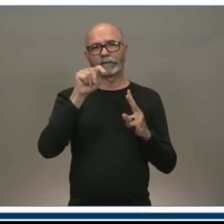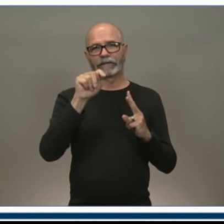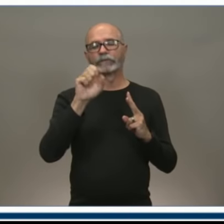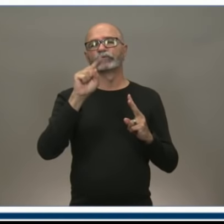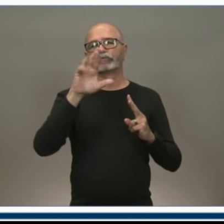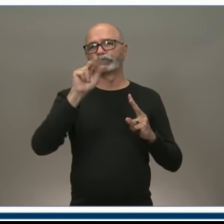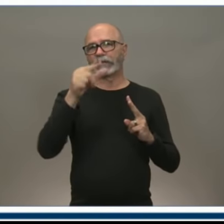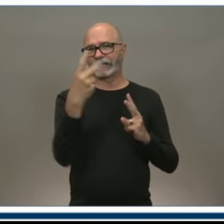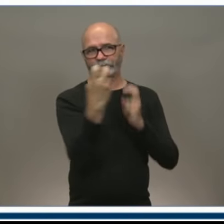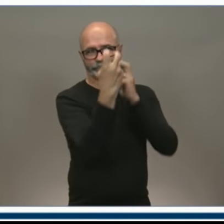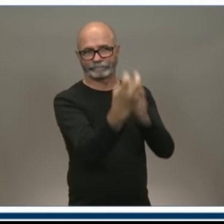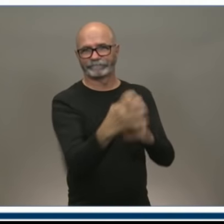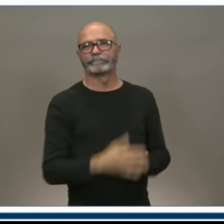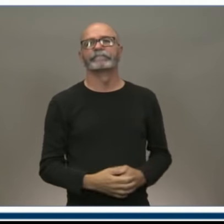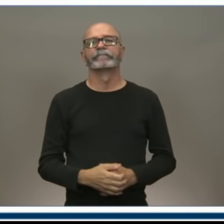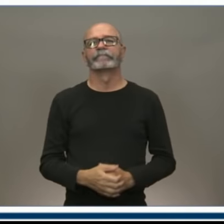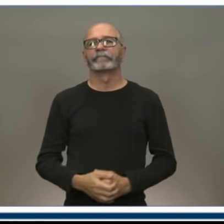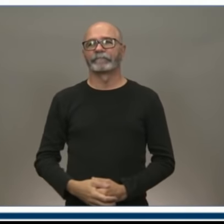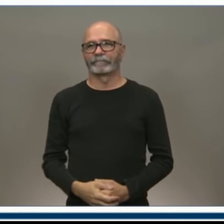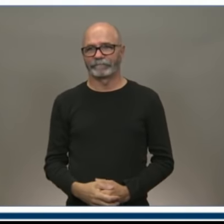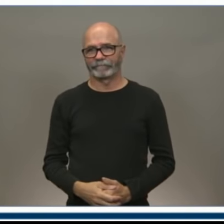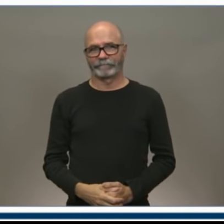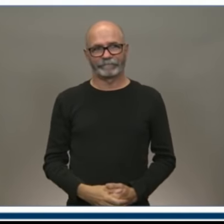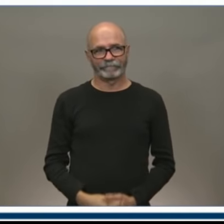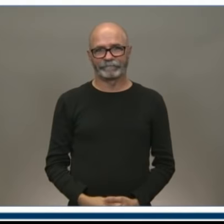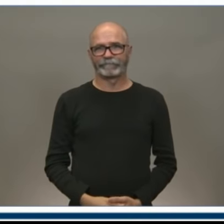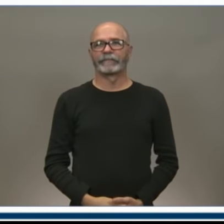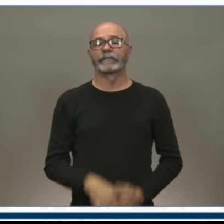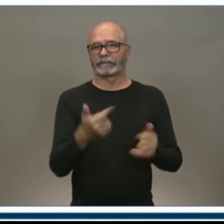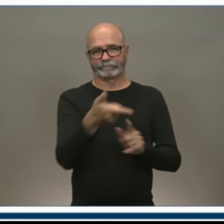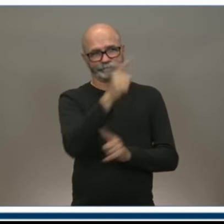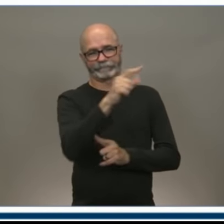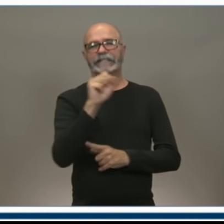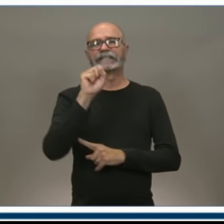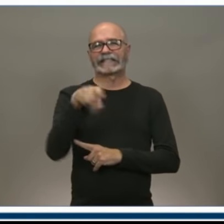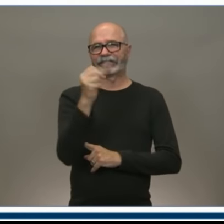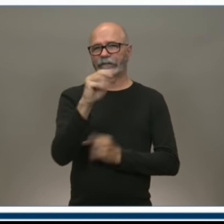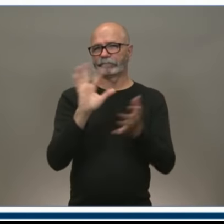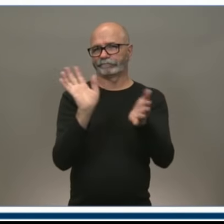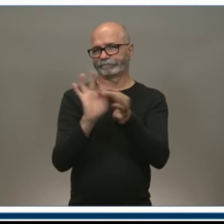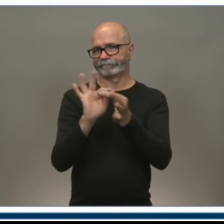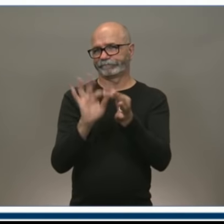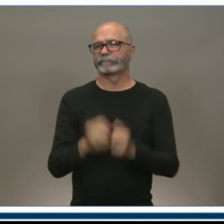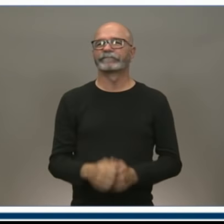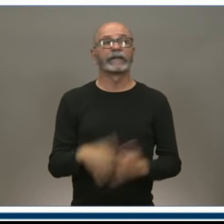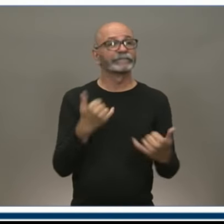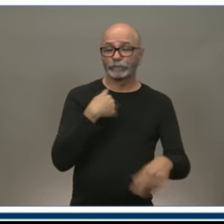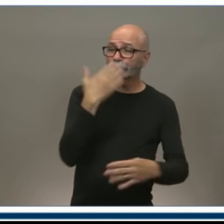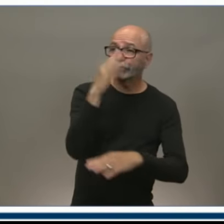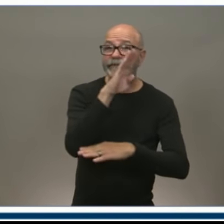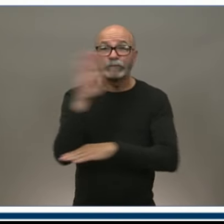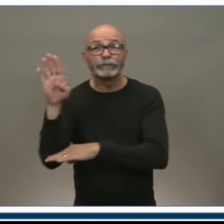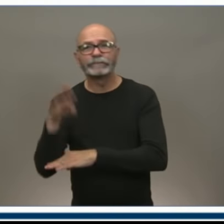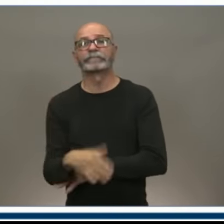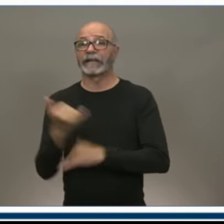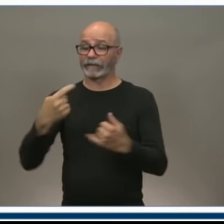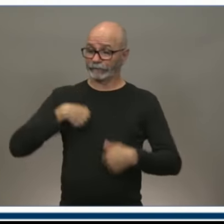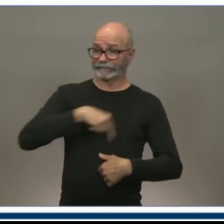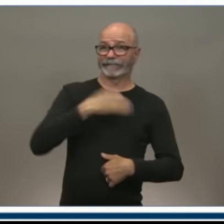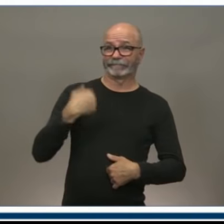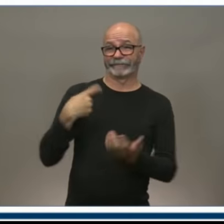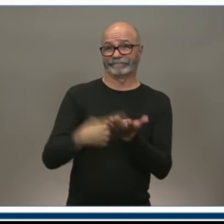Scotia's Chief Medical Officer of Health, Dr. Robert Strang. Thank you, Chrissy. Good afternoon, everyone. Today, we're reporting two new cases of